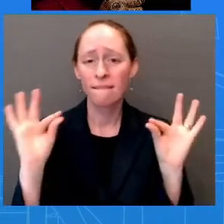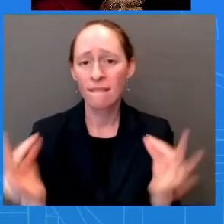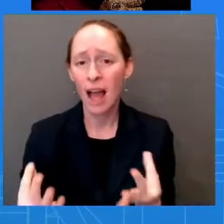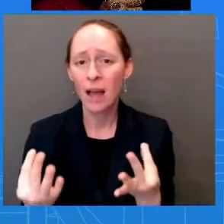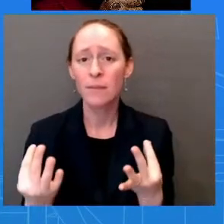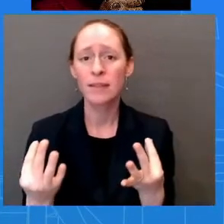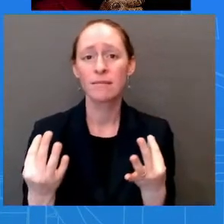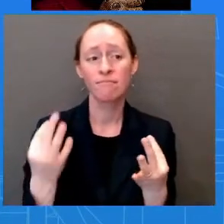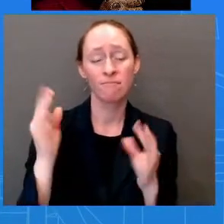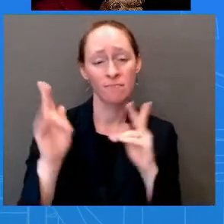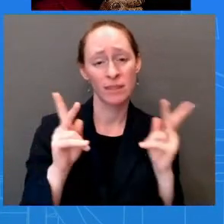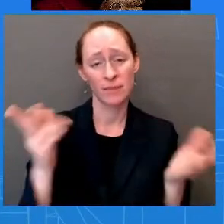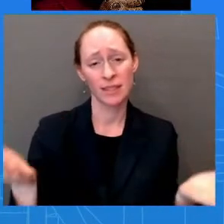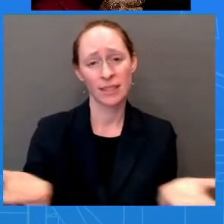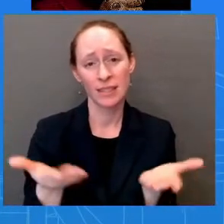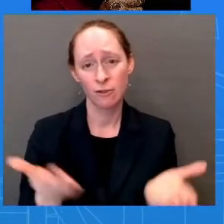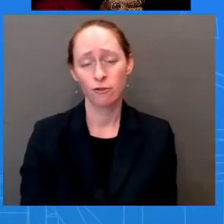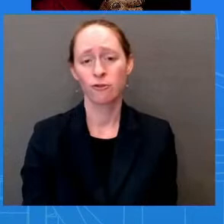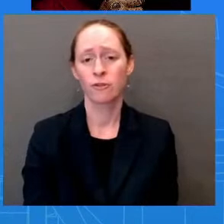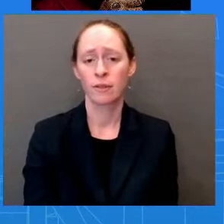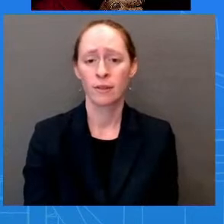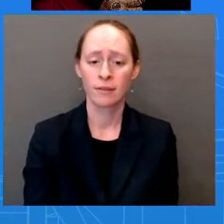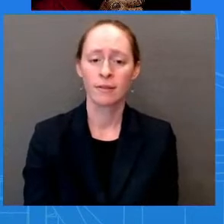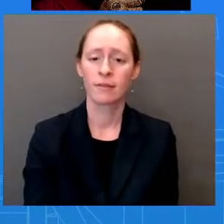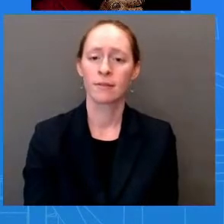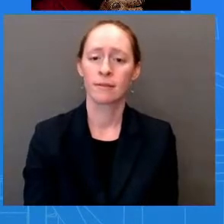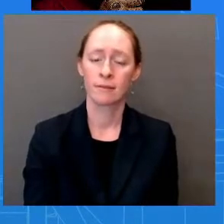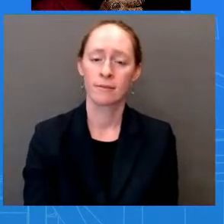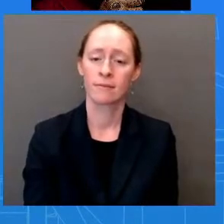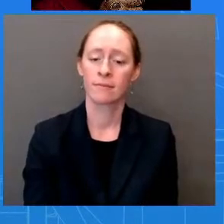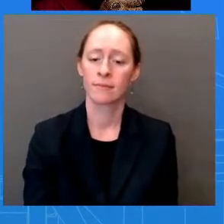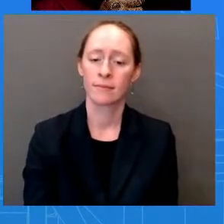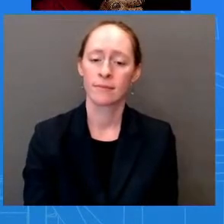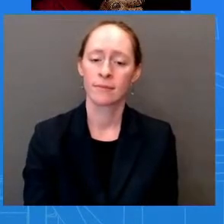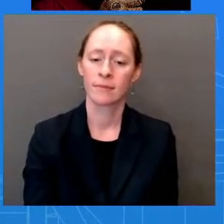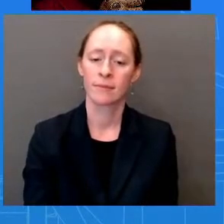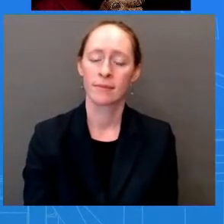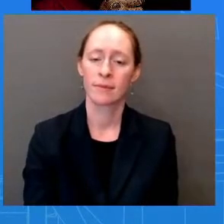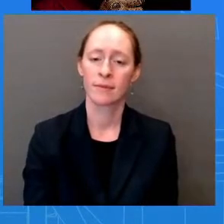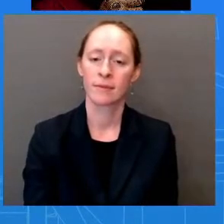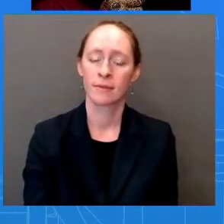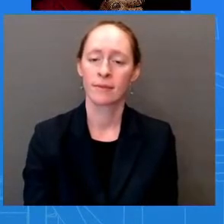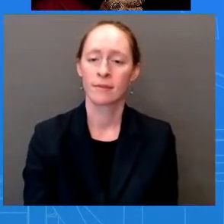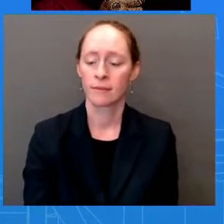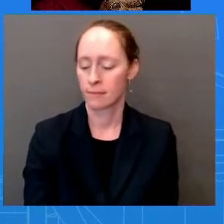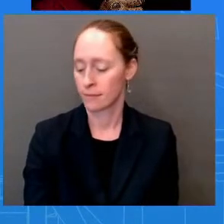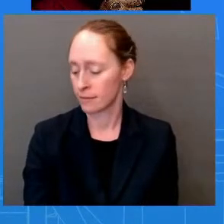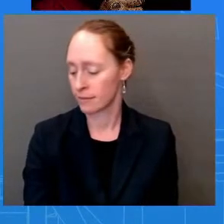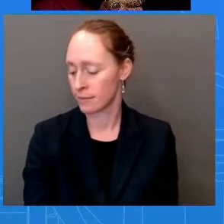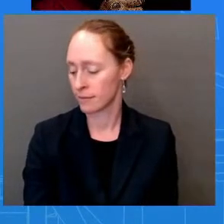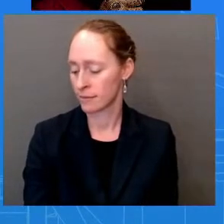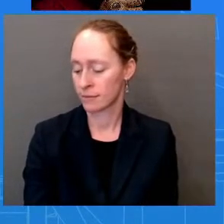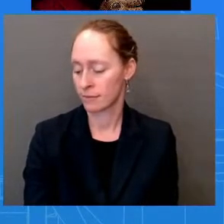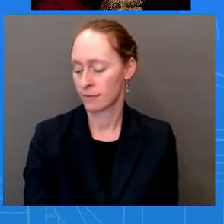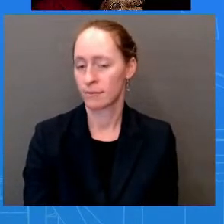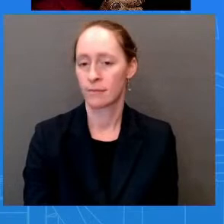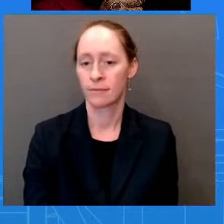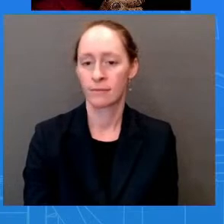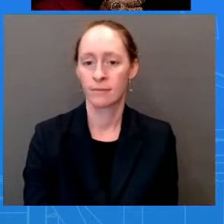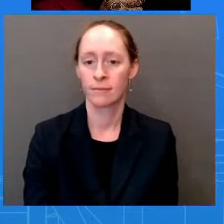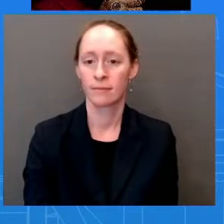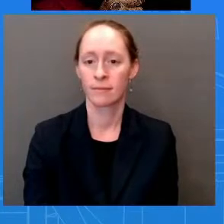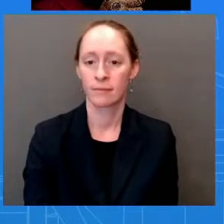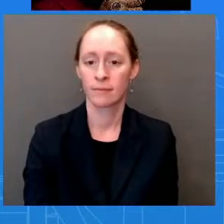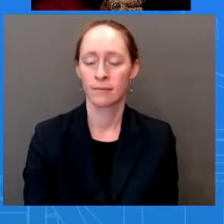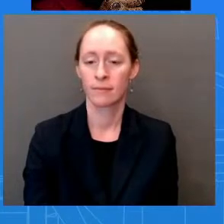I agree. Everyone should just get a gun. They should just hand us one when we're born. Save societies for everyone. Say that one more